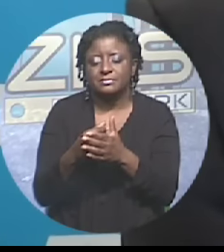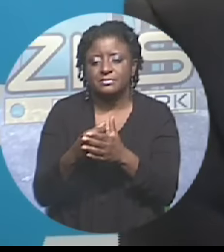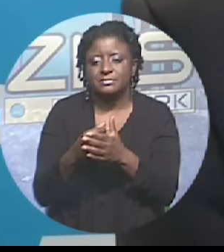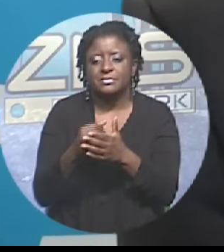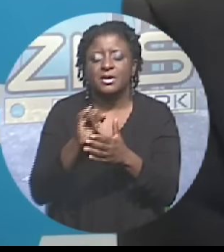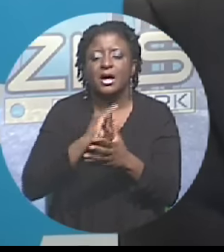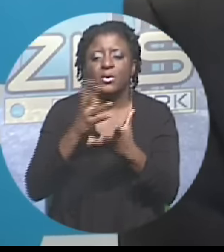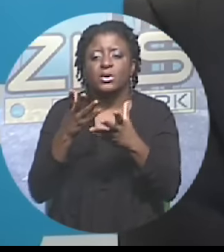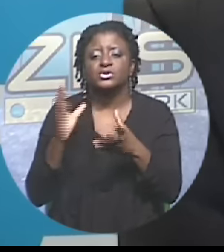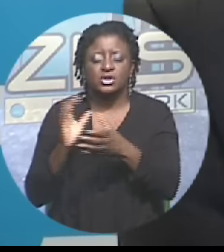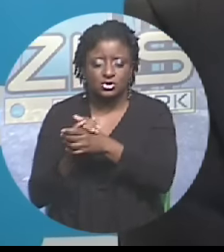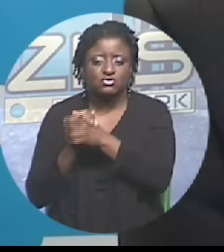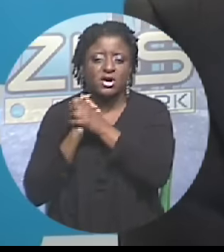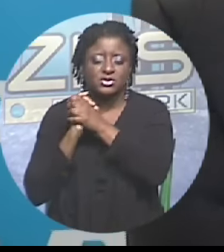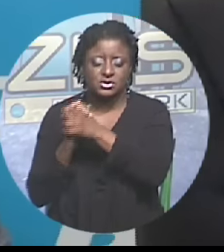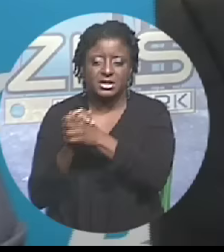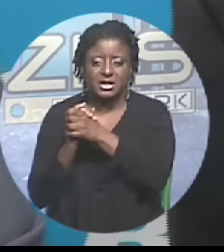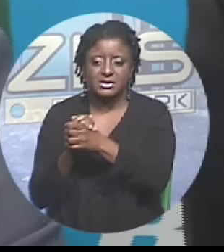team